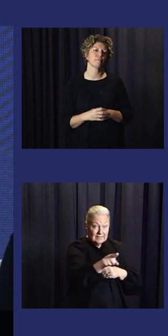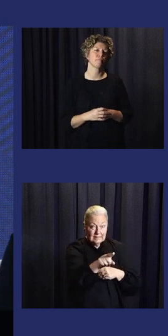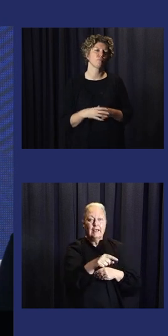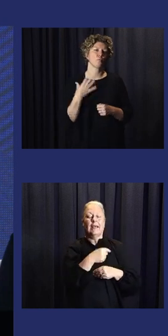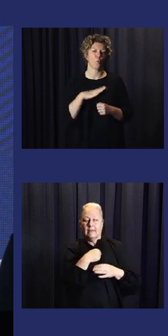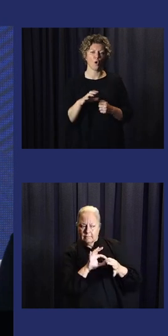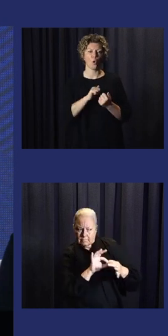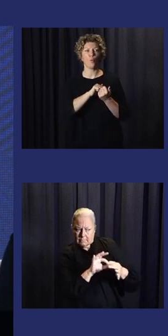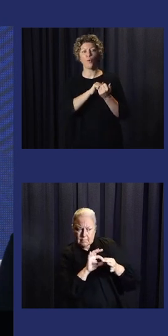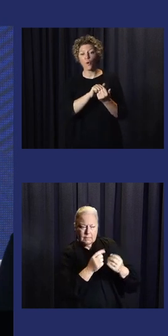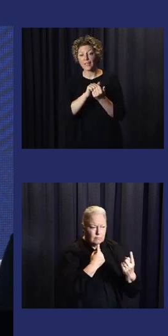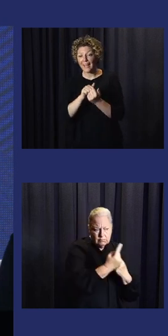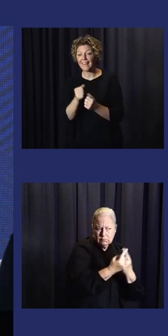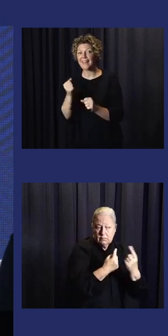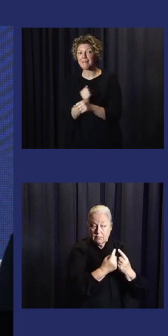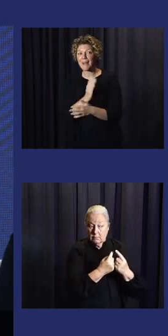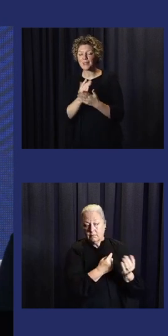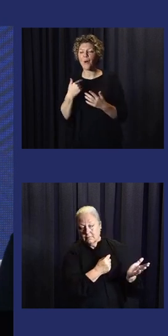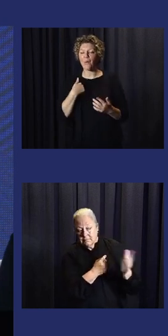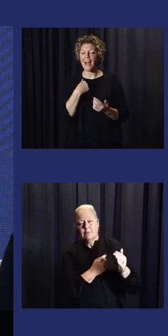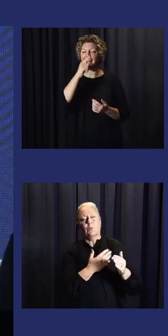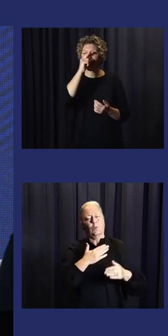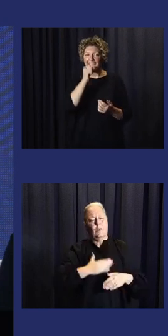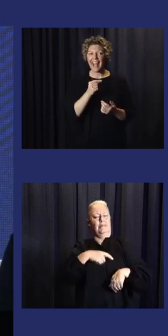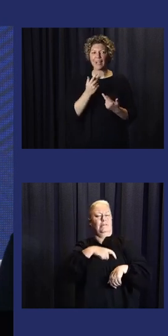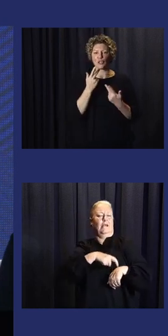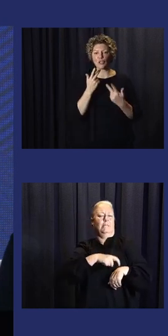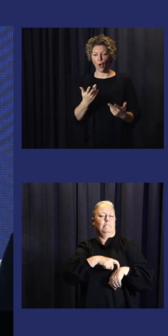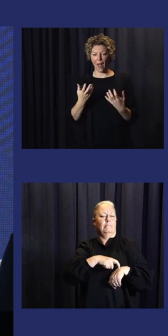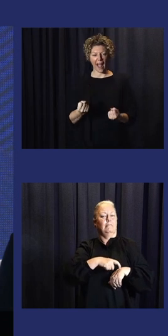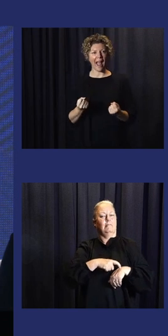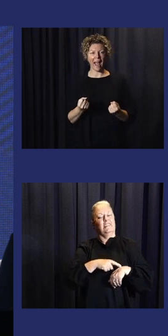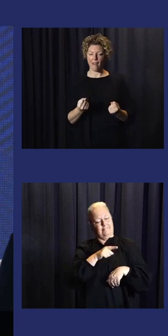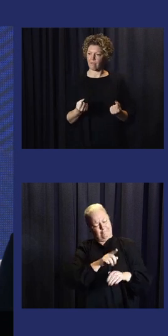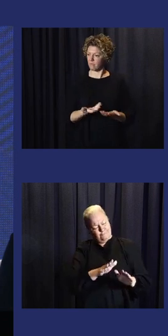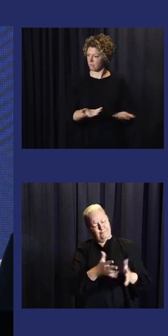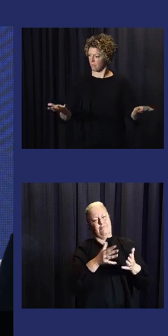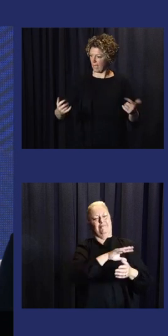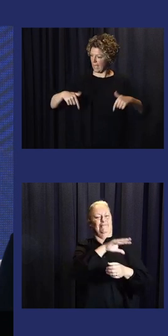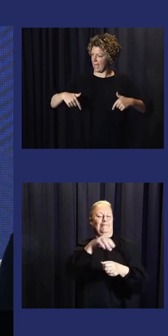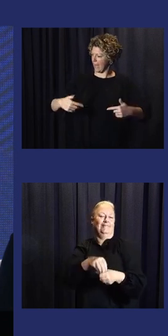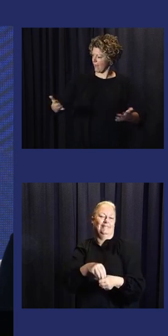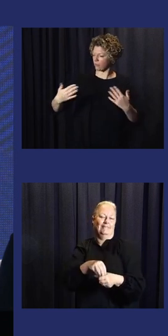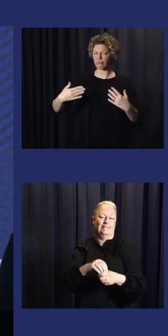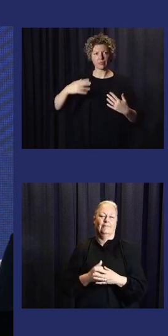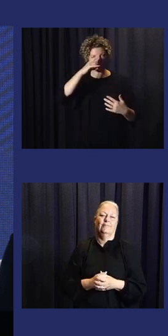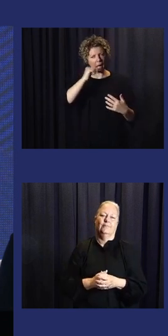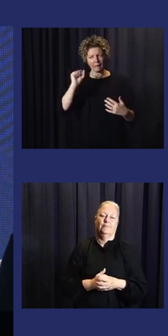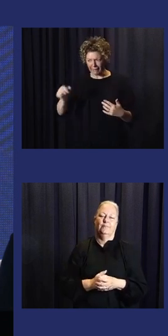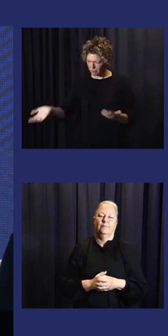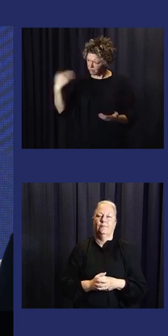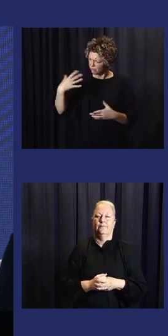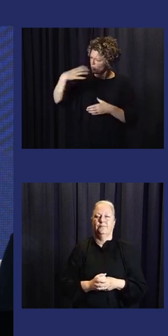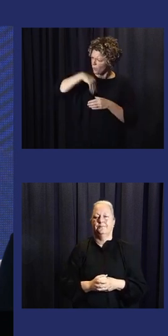work together with them on making sure that there are spaces and an enabling environment for youth to participate in